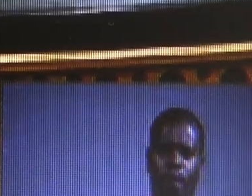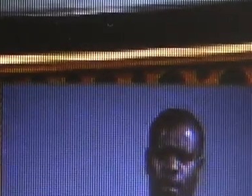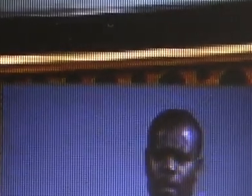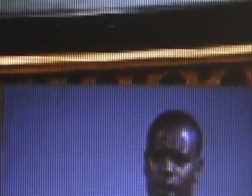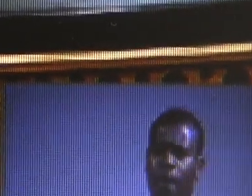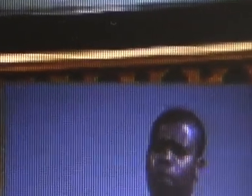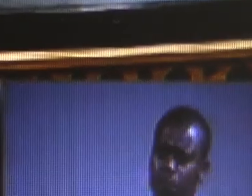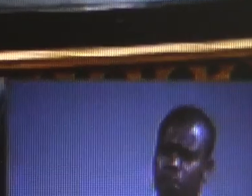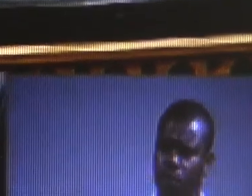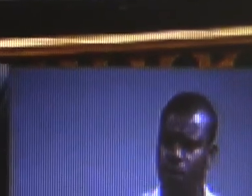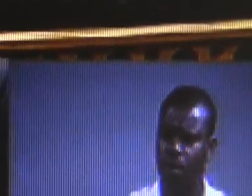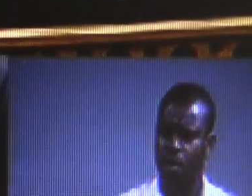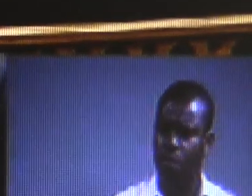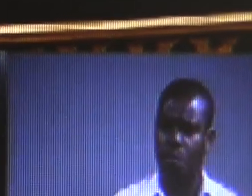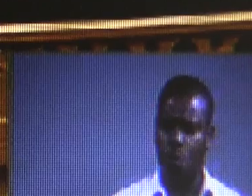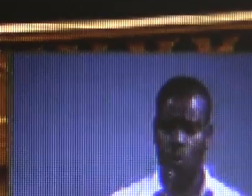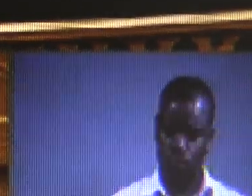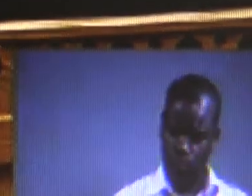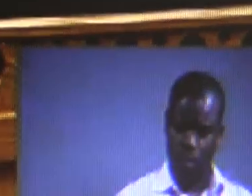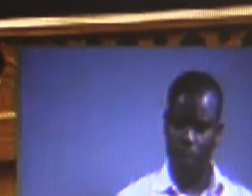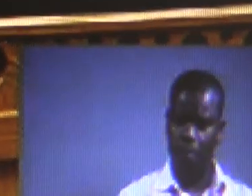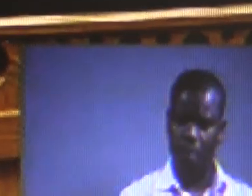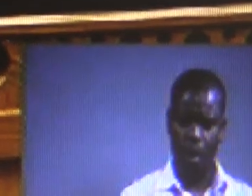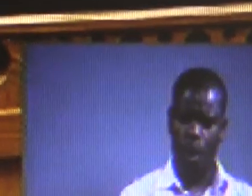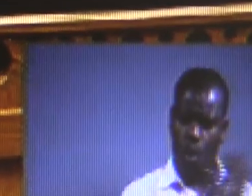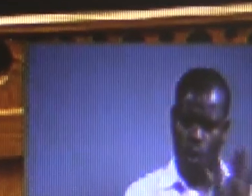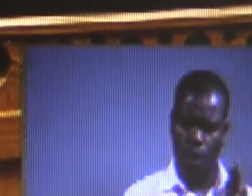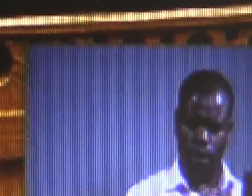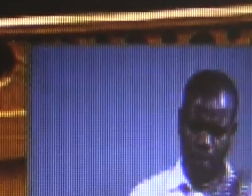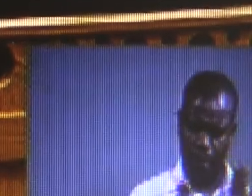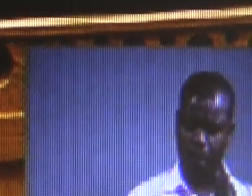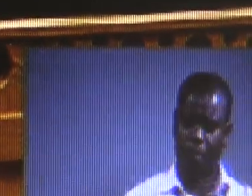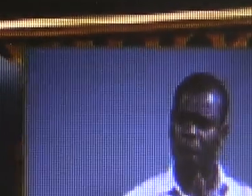society. That's easy. We pass law. We've made a new South Africa.